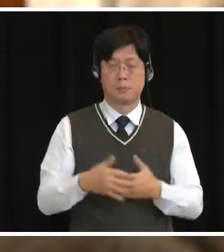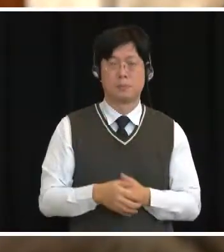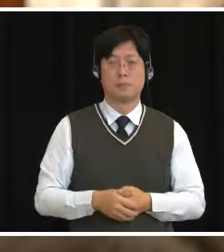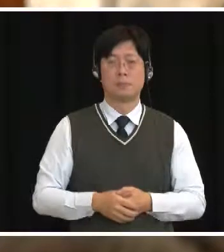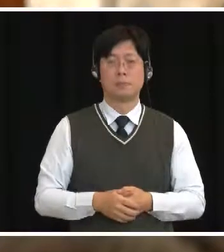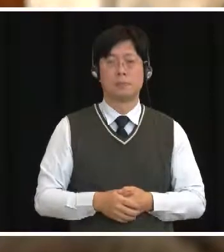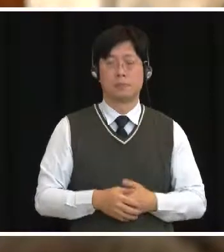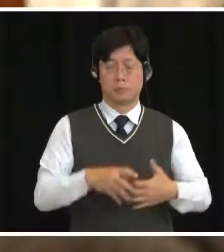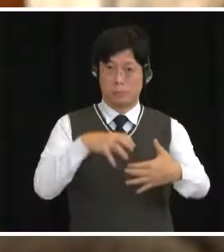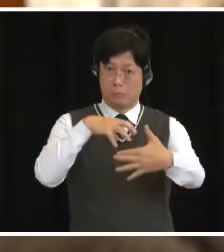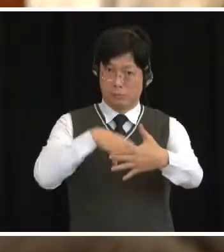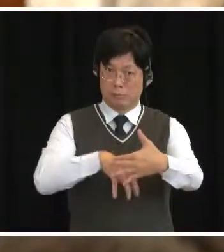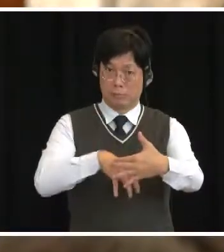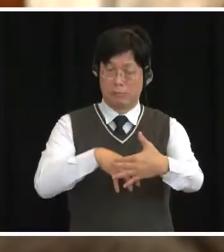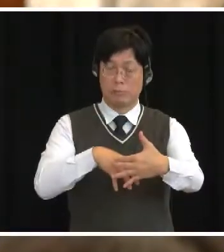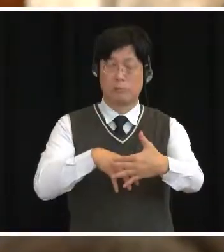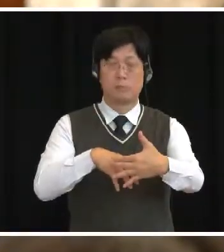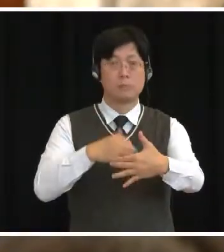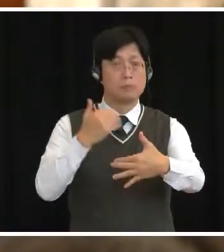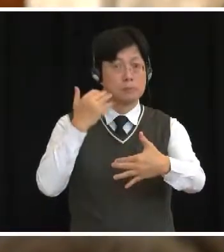rights that